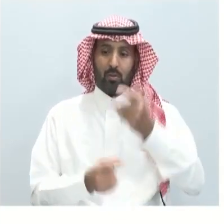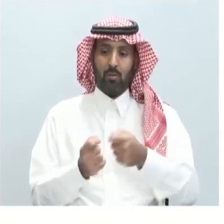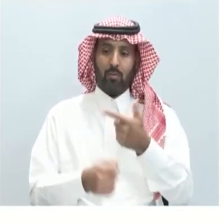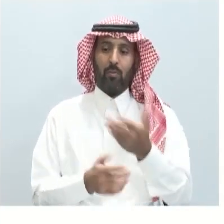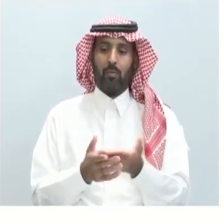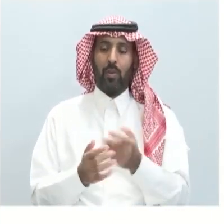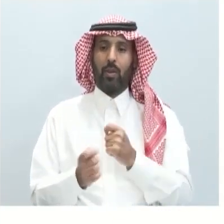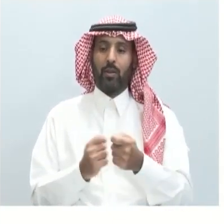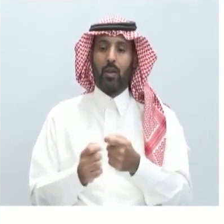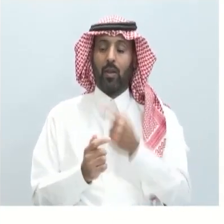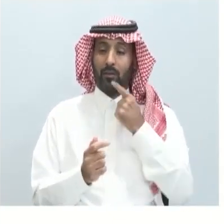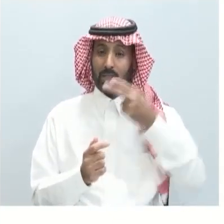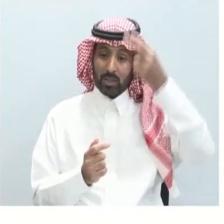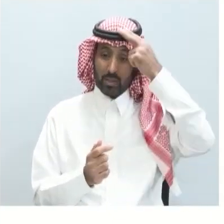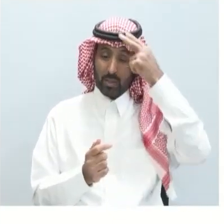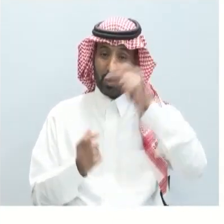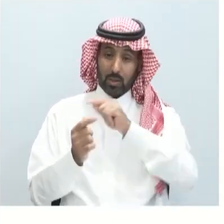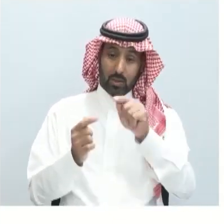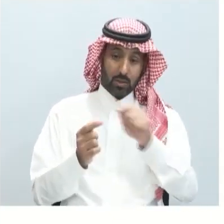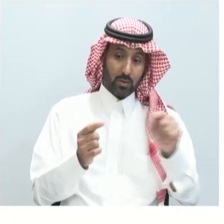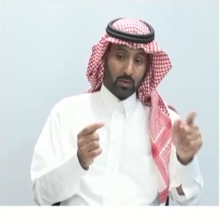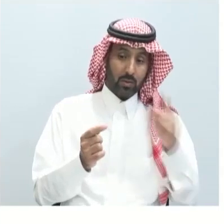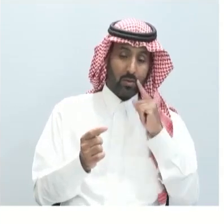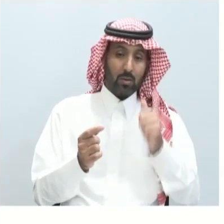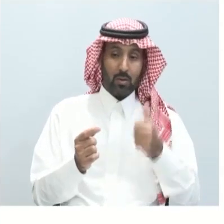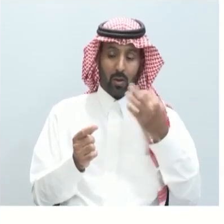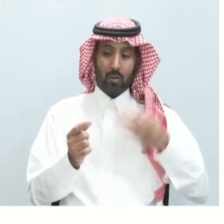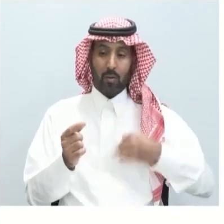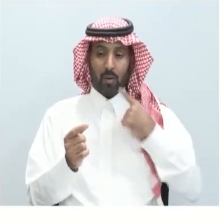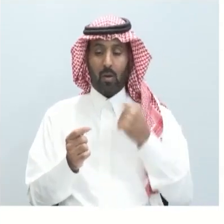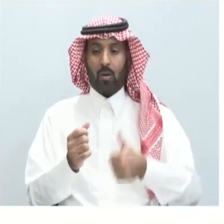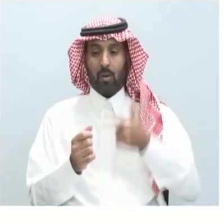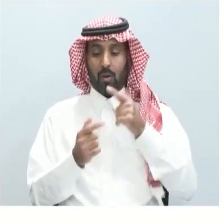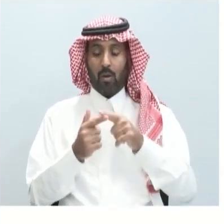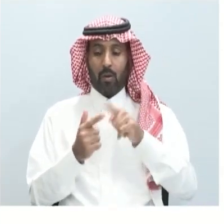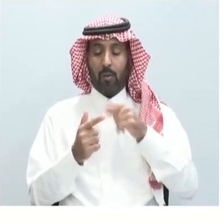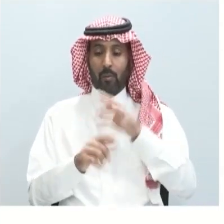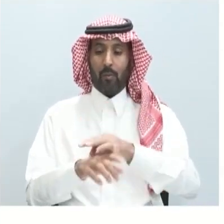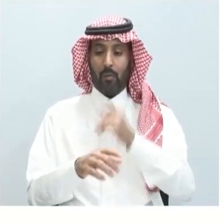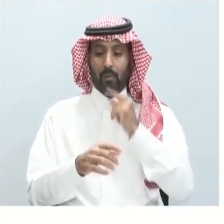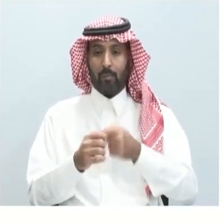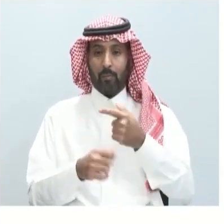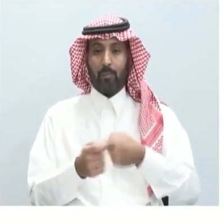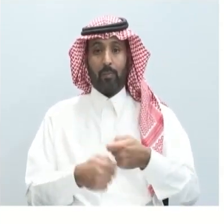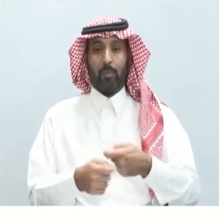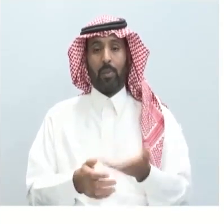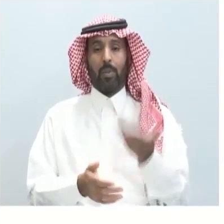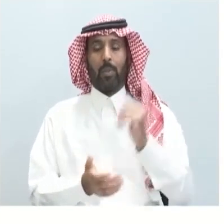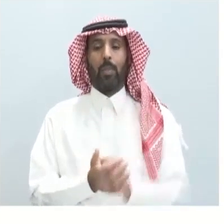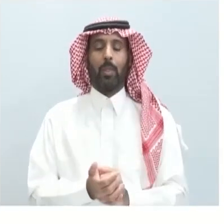Arabia. So you will be underlining the positive features about both the people and the